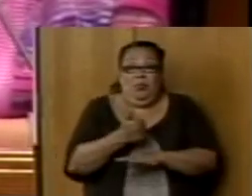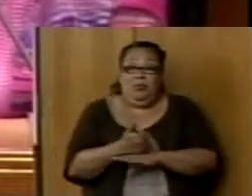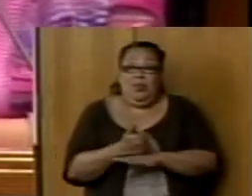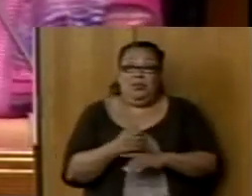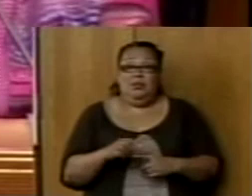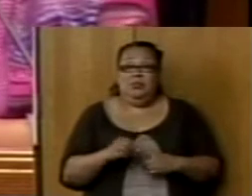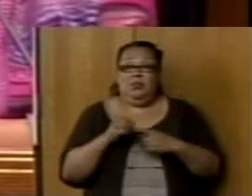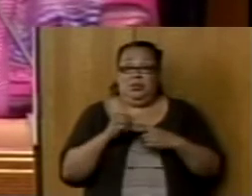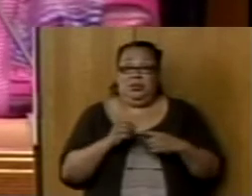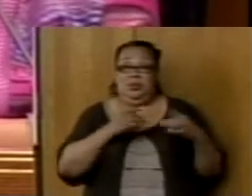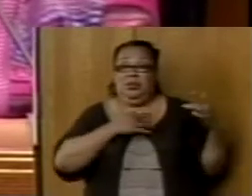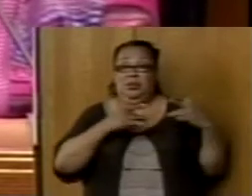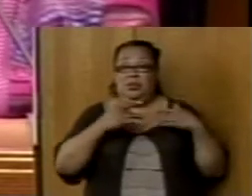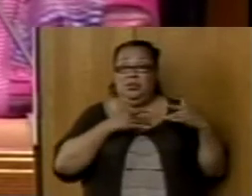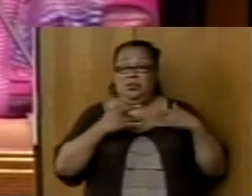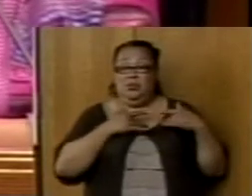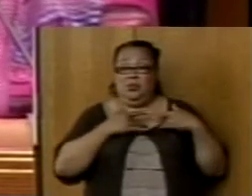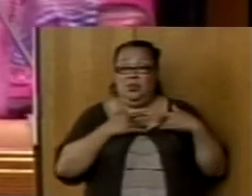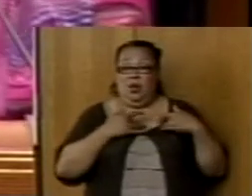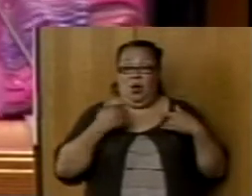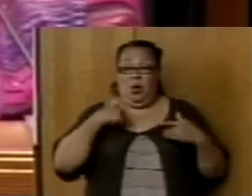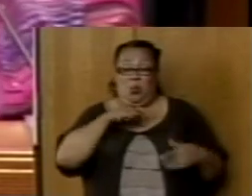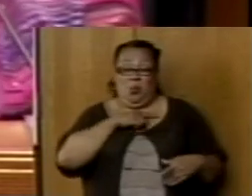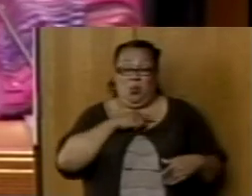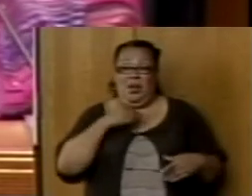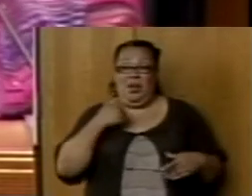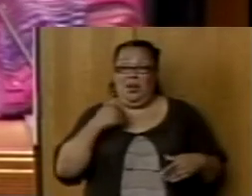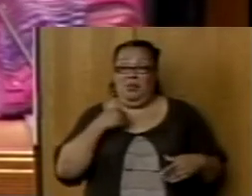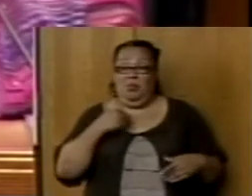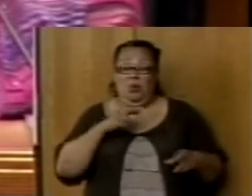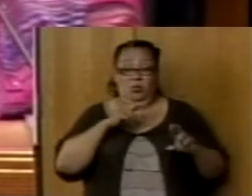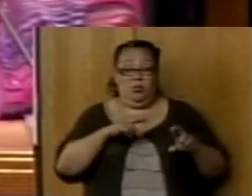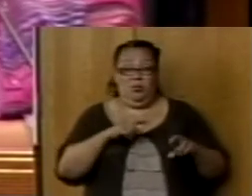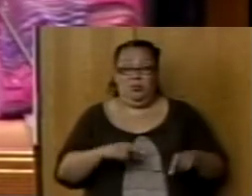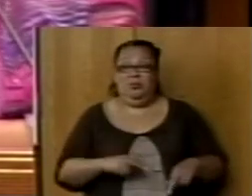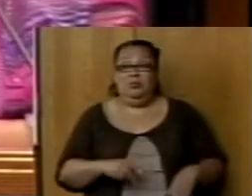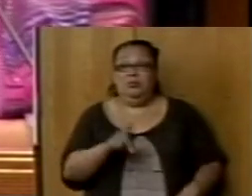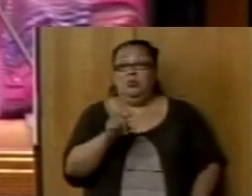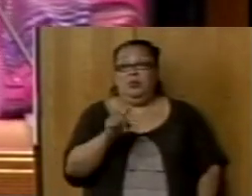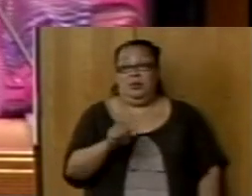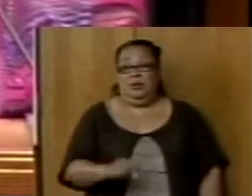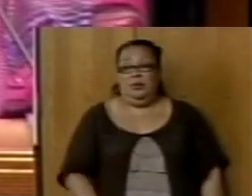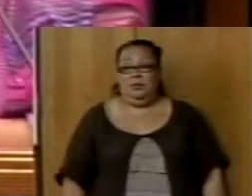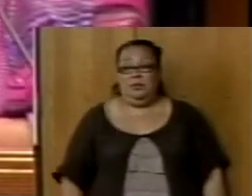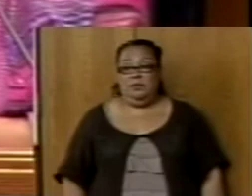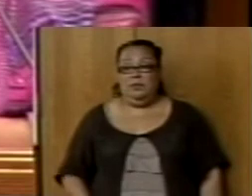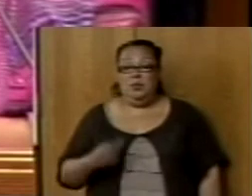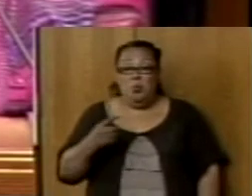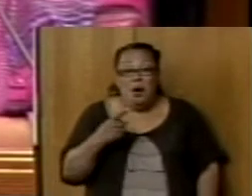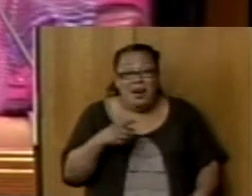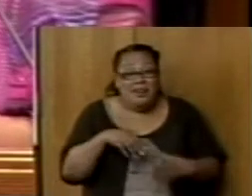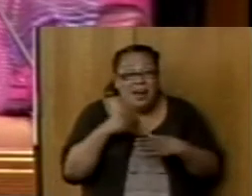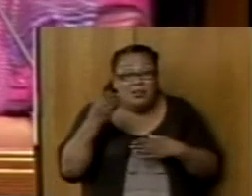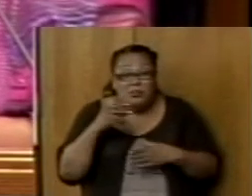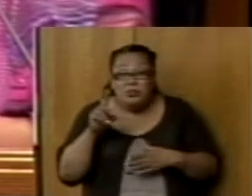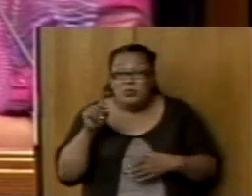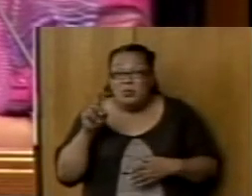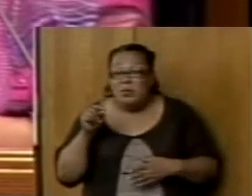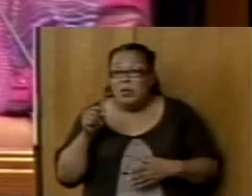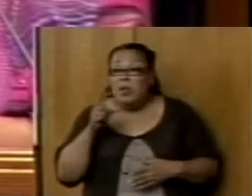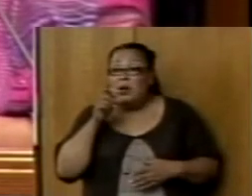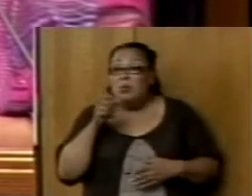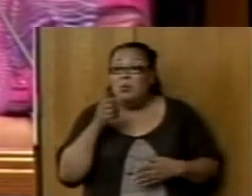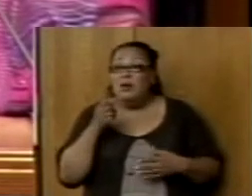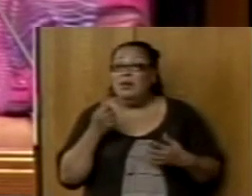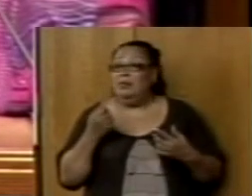particularly concerning that you have one respond out of how many are here? 20. 1 out of 20. And can I find out who